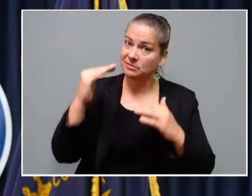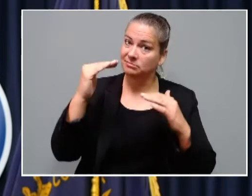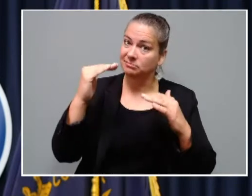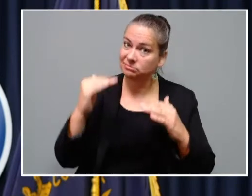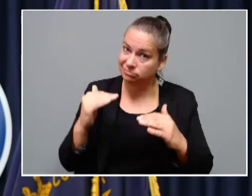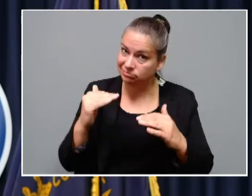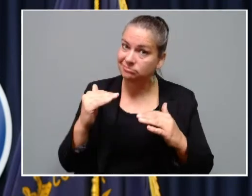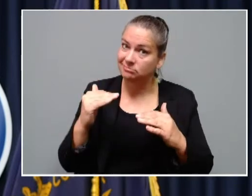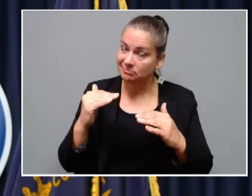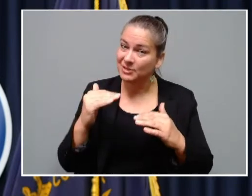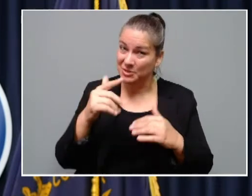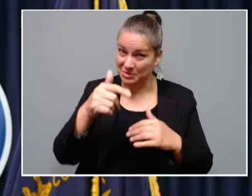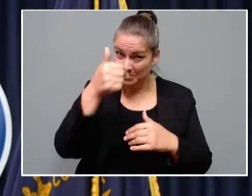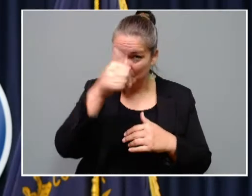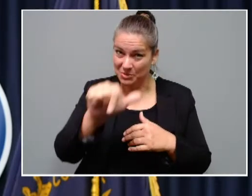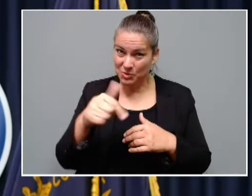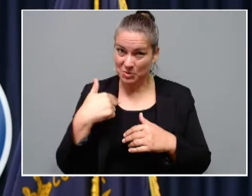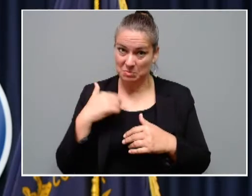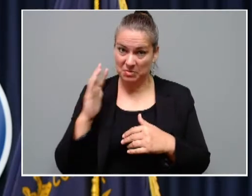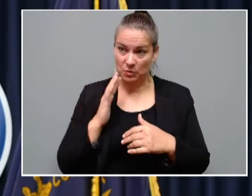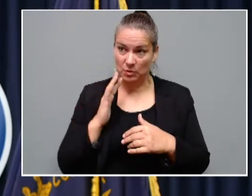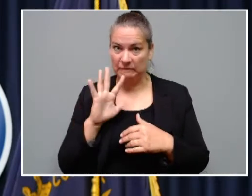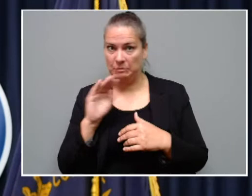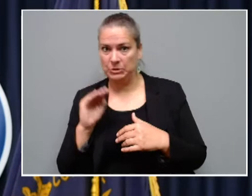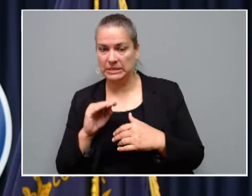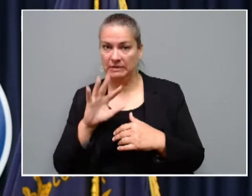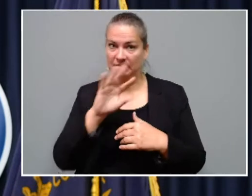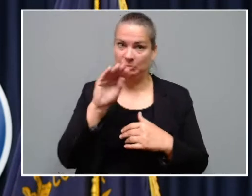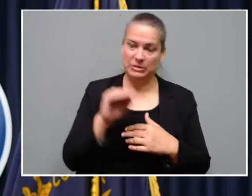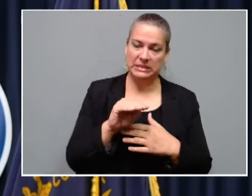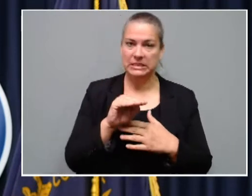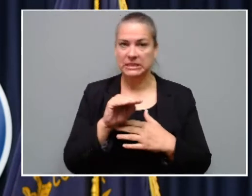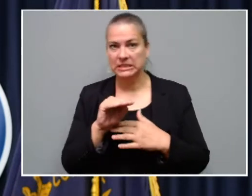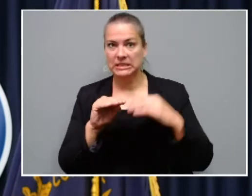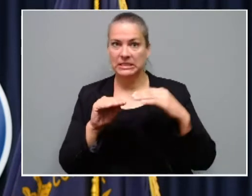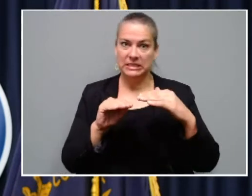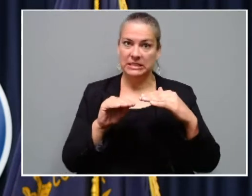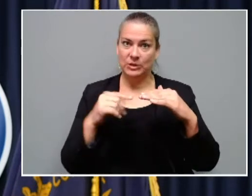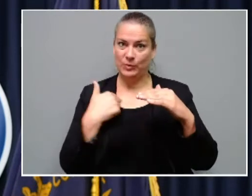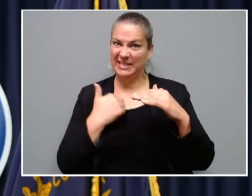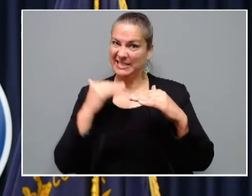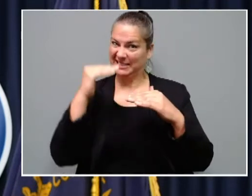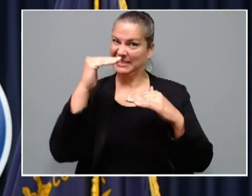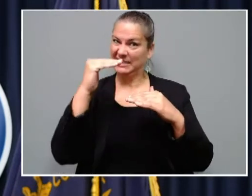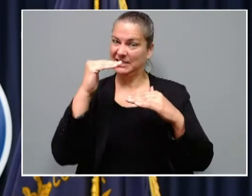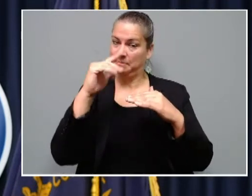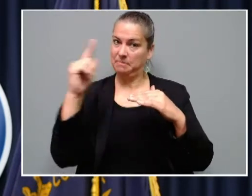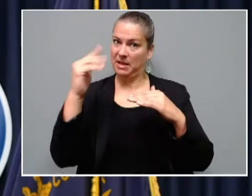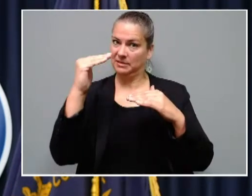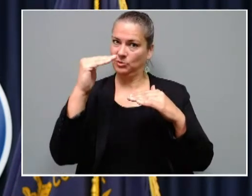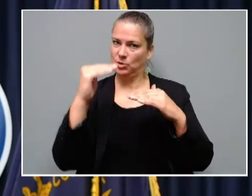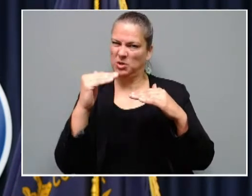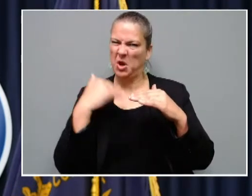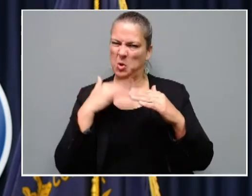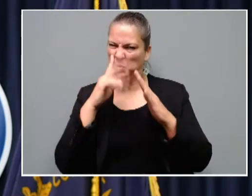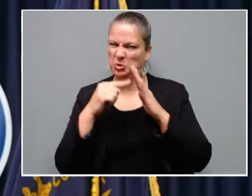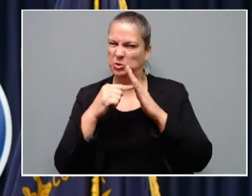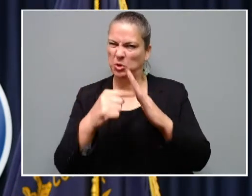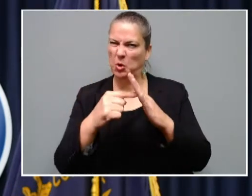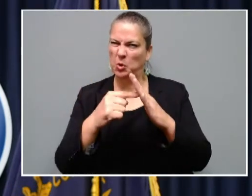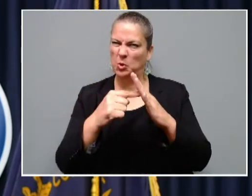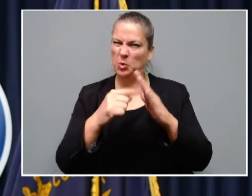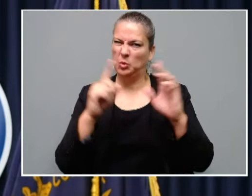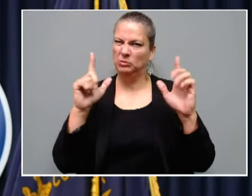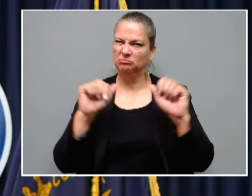always worried at 5%, so it's still too high, but it is good that it's dropping, and we'll show you the rate in a minute that it is dropping.